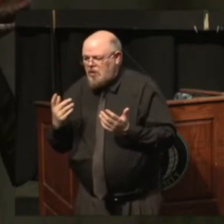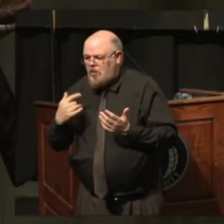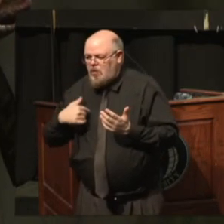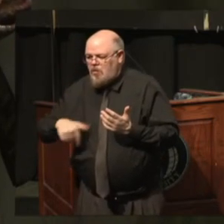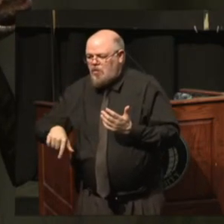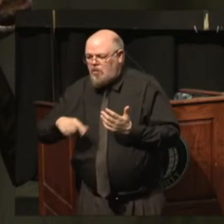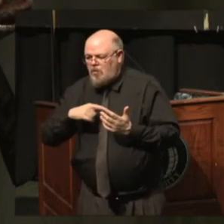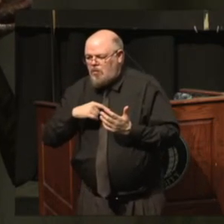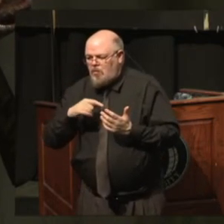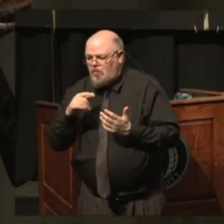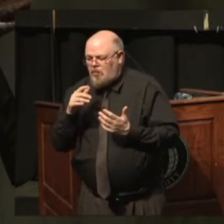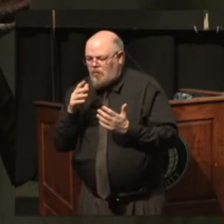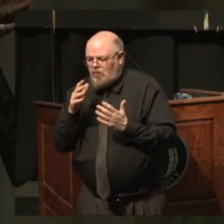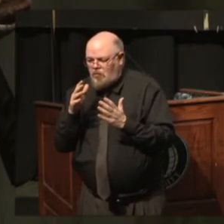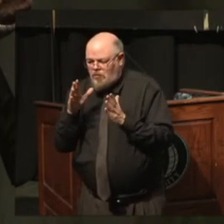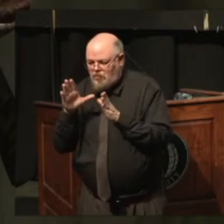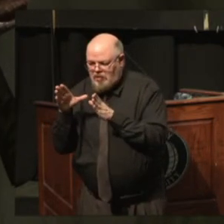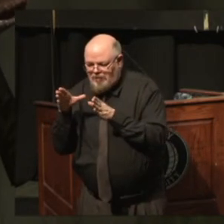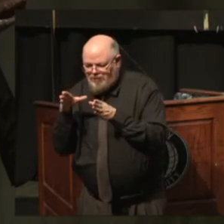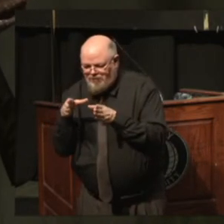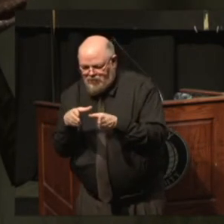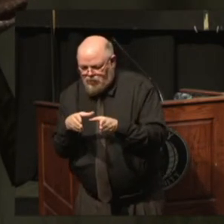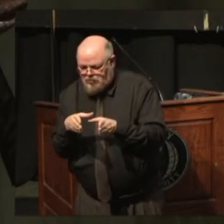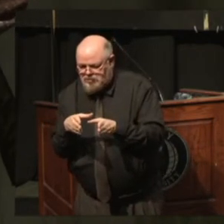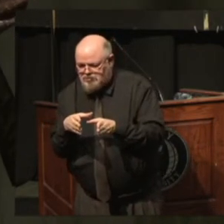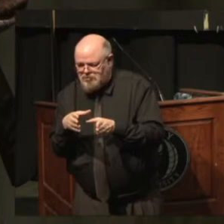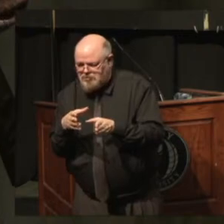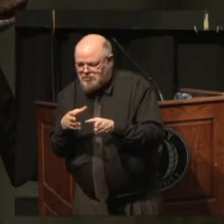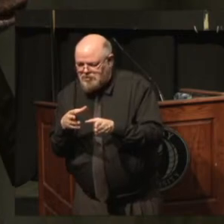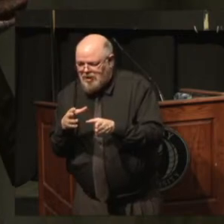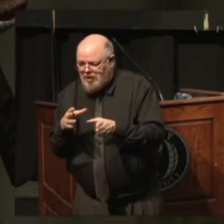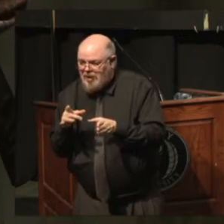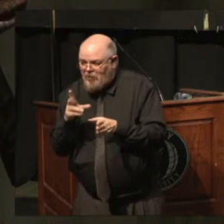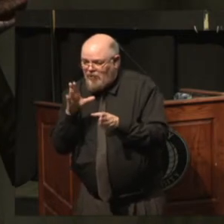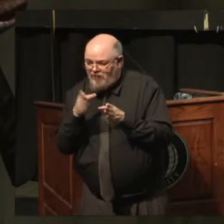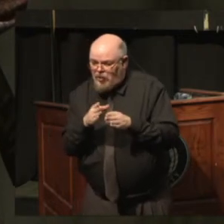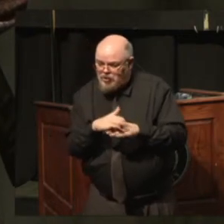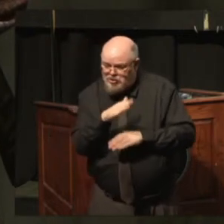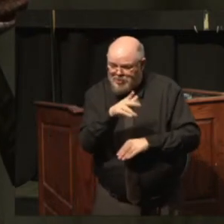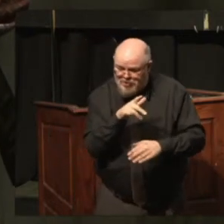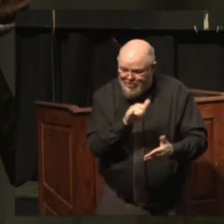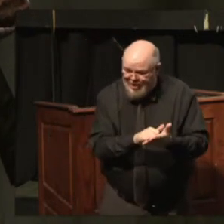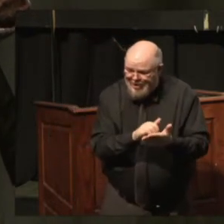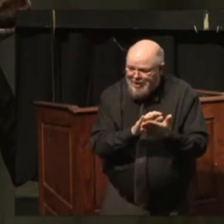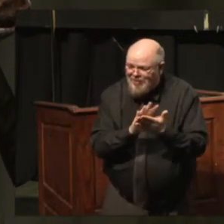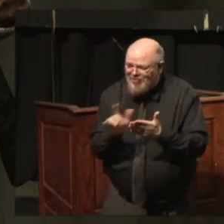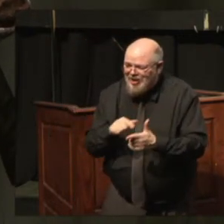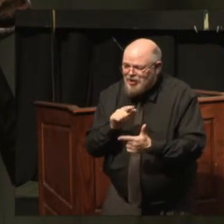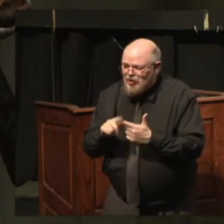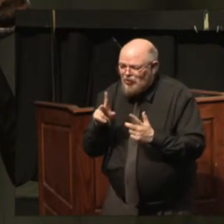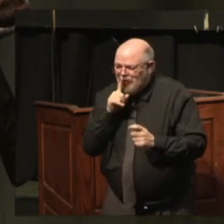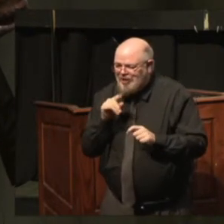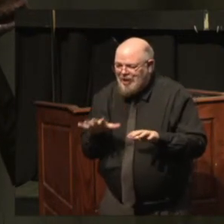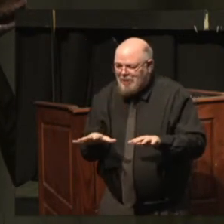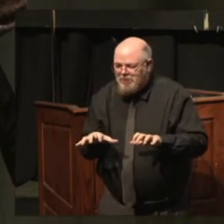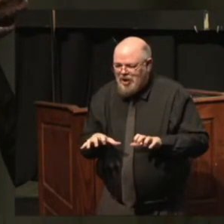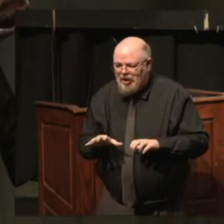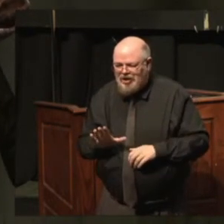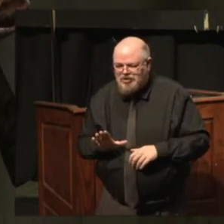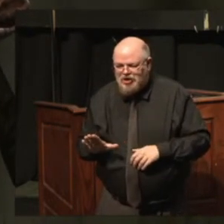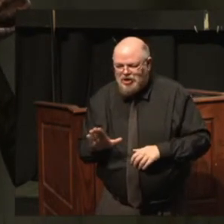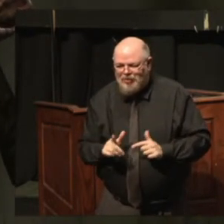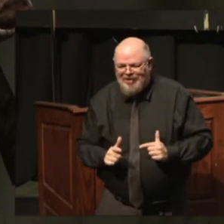could get turned to that in such a way that it paralyzes your life. That's your paralysis, right? And in many